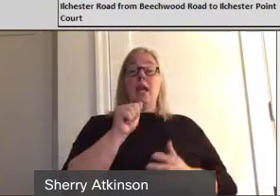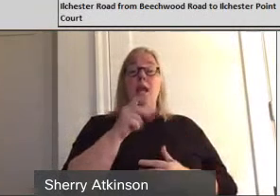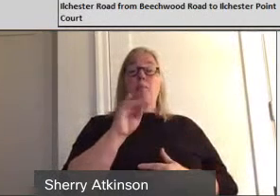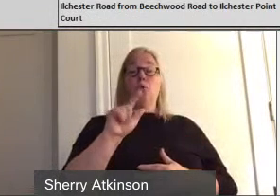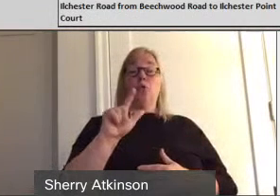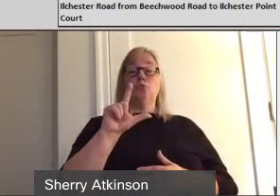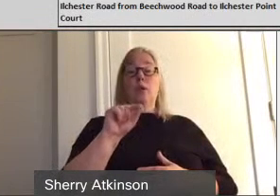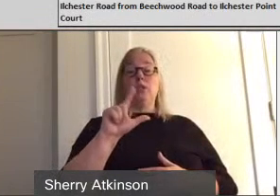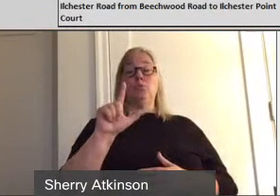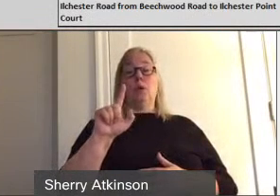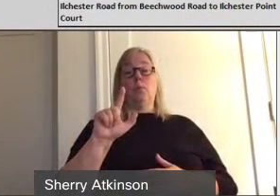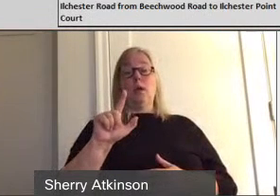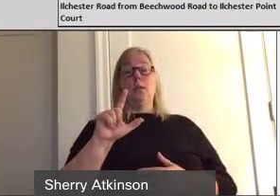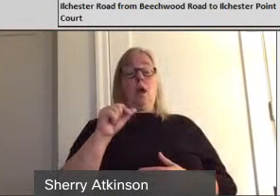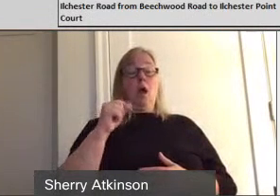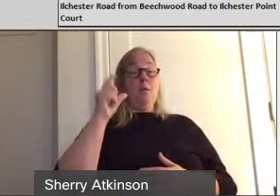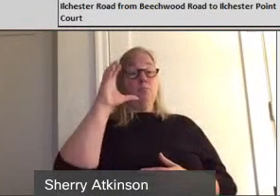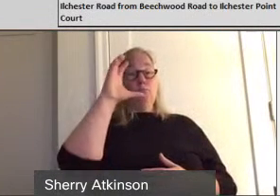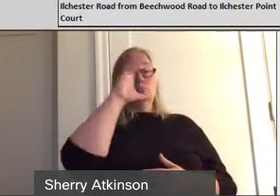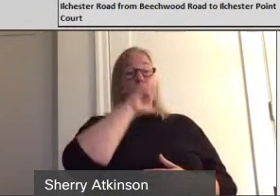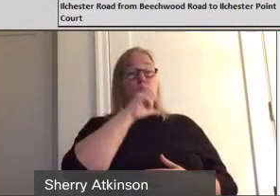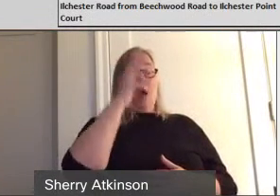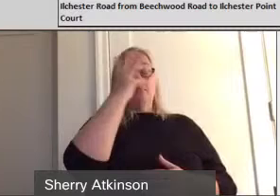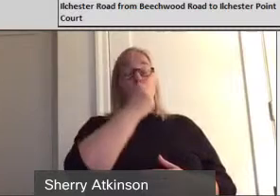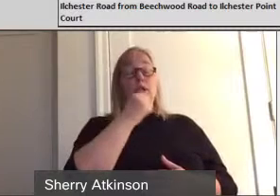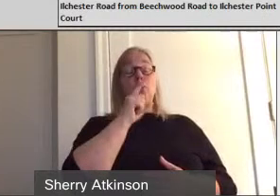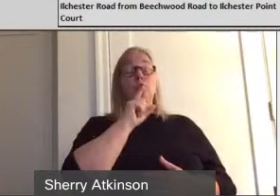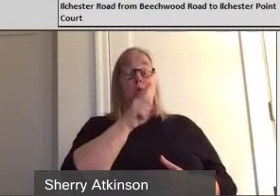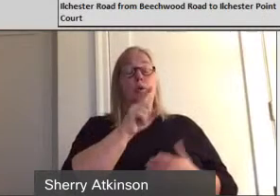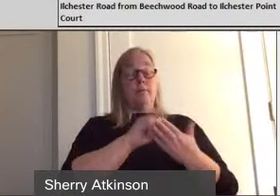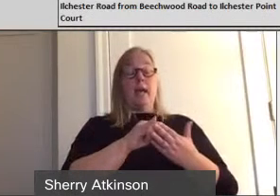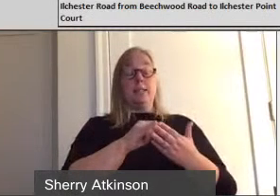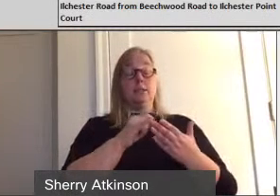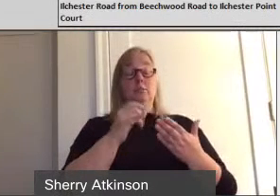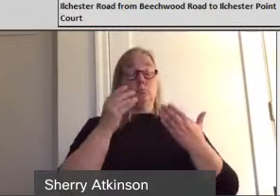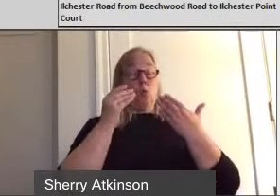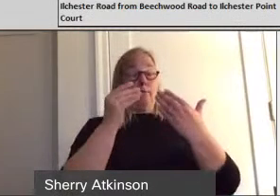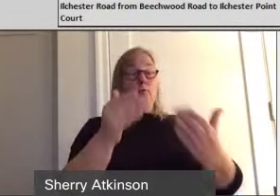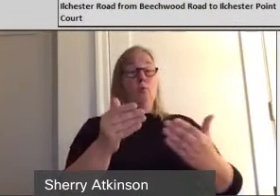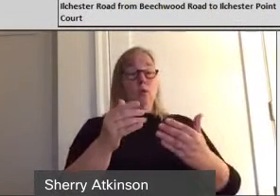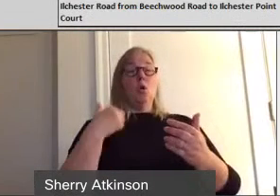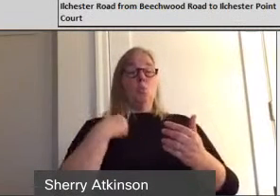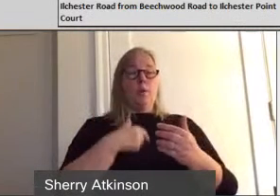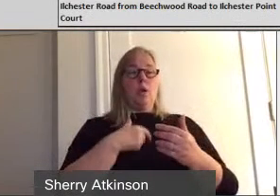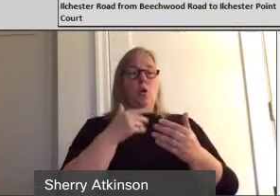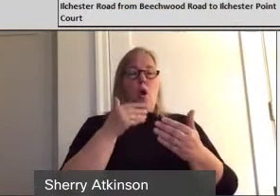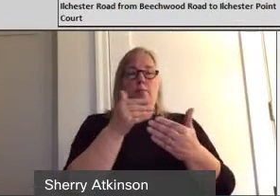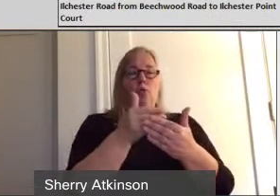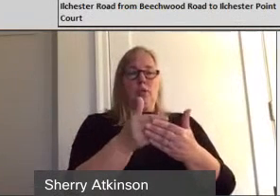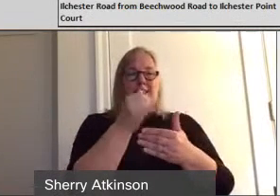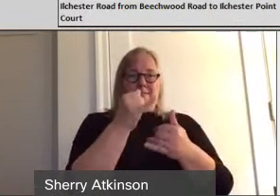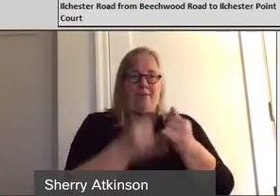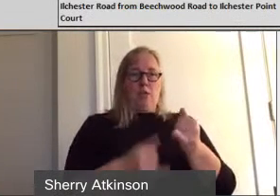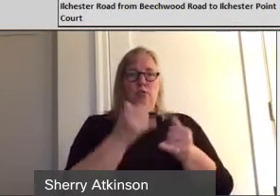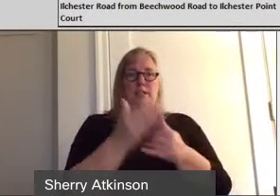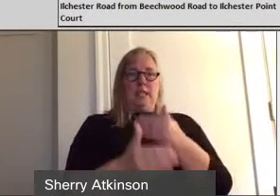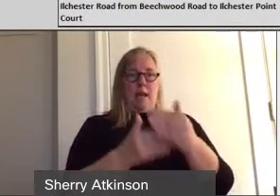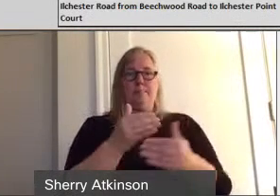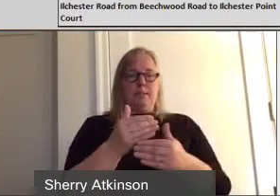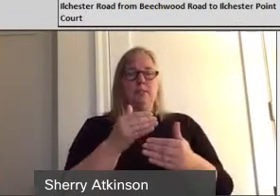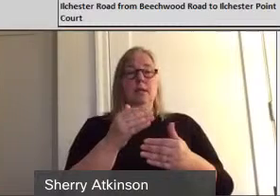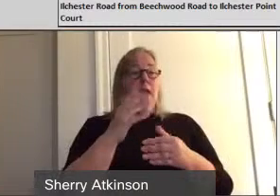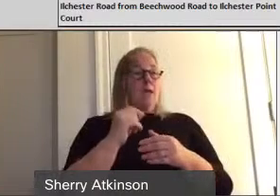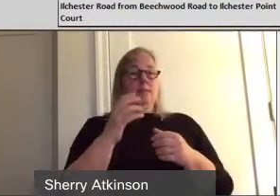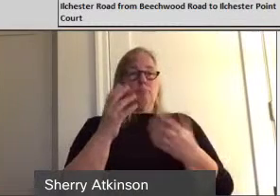that those are moving forward. We're getting into the final steps of those, and they're funded.